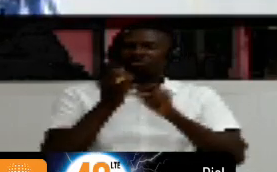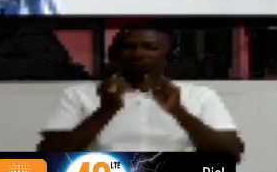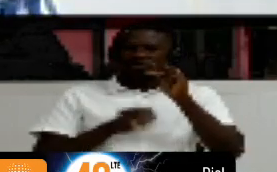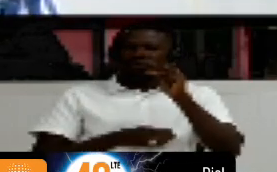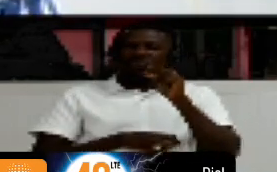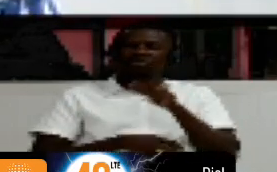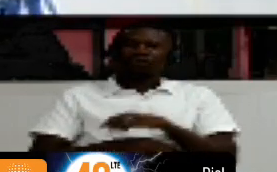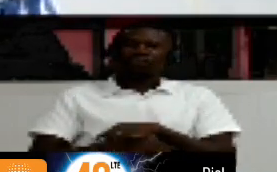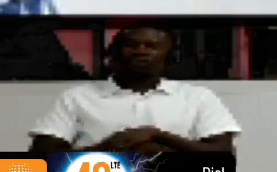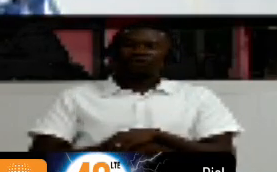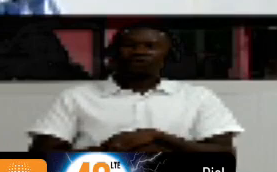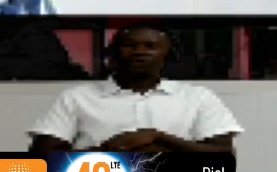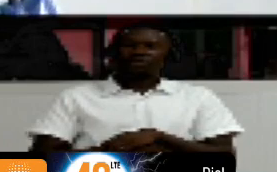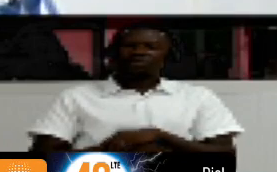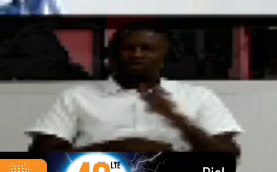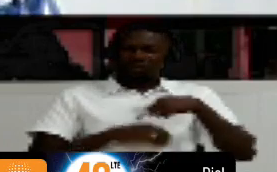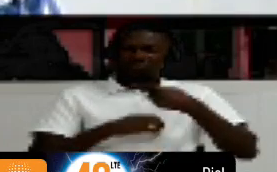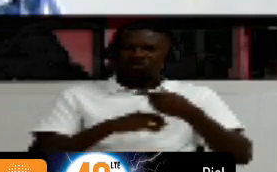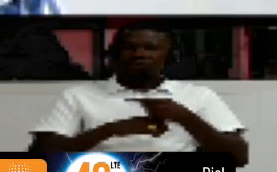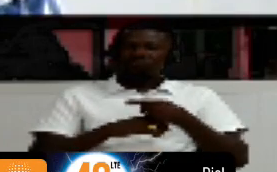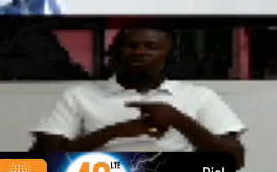What about Yusufa? At some point,